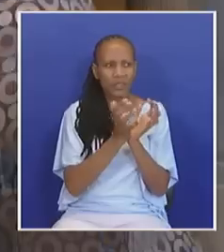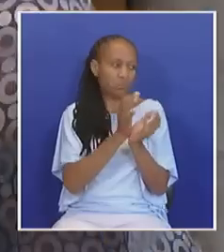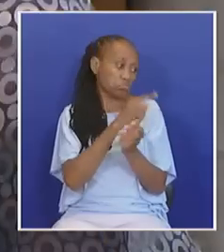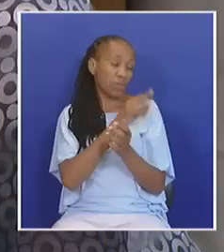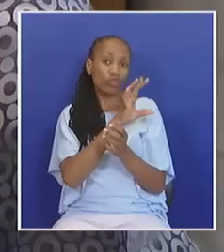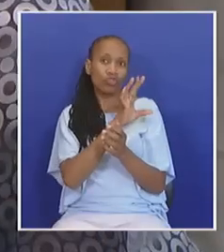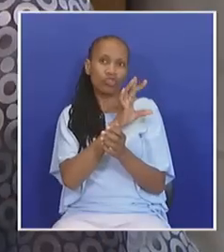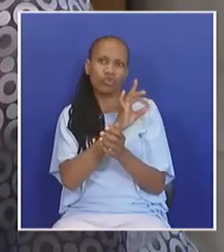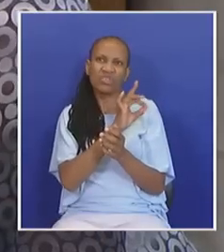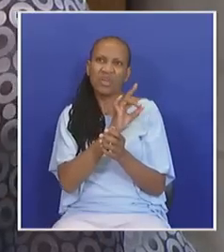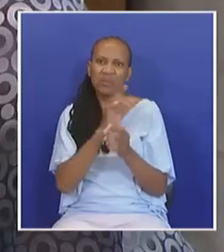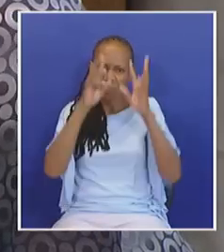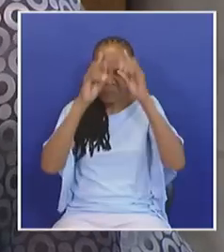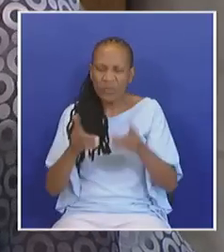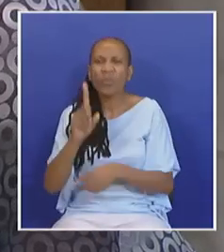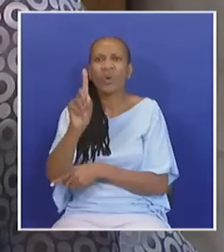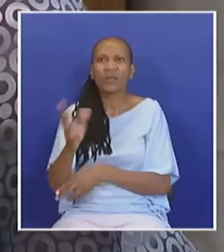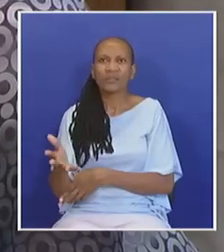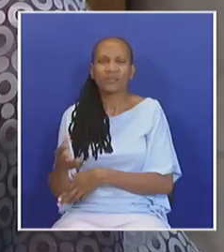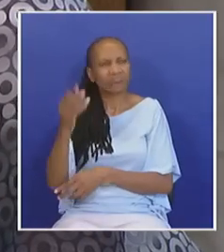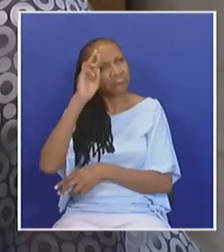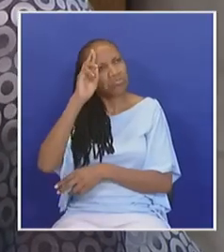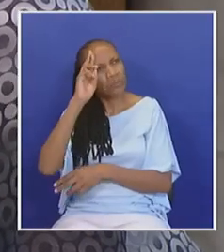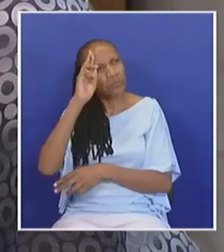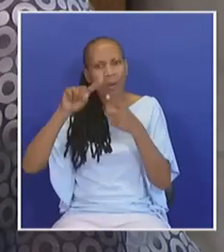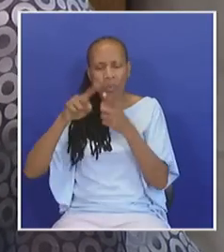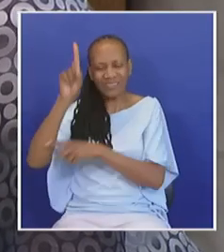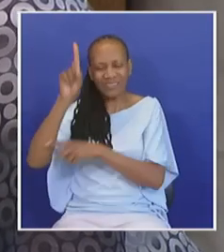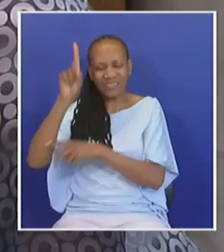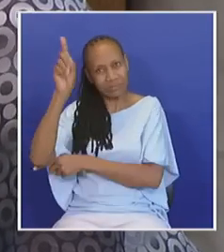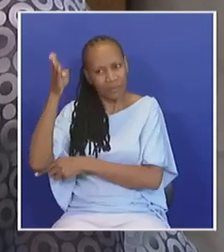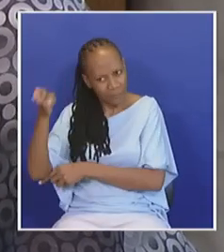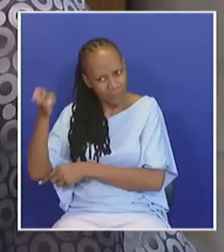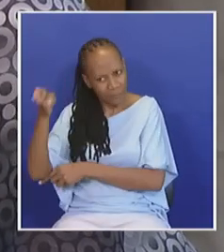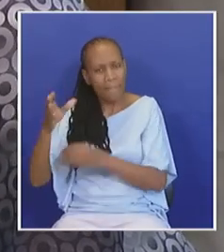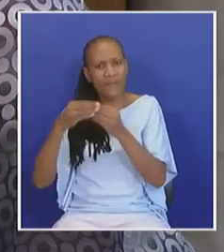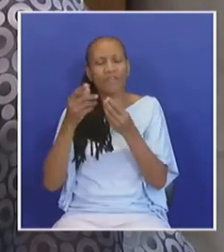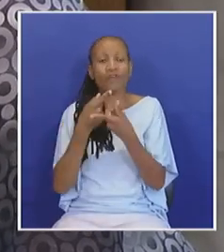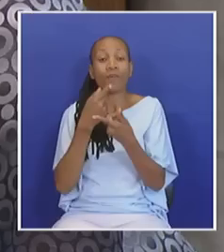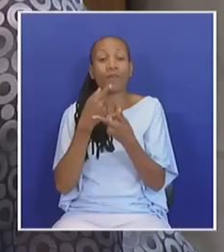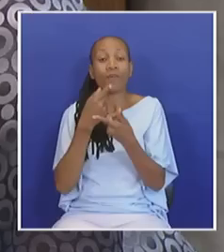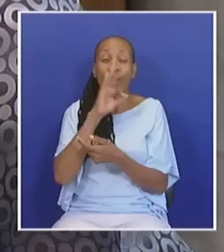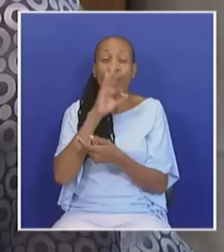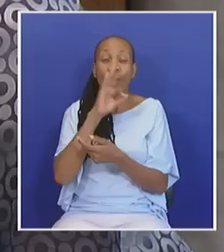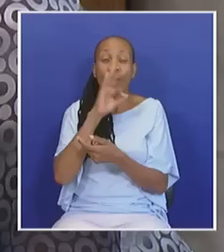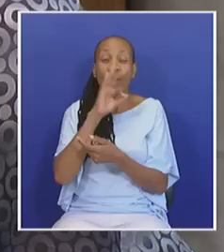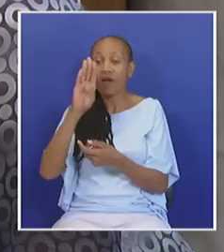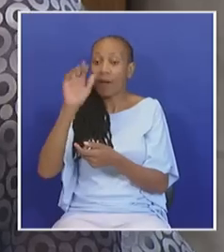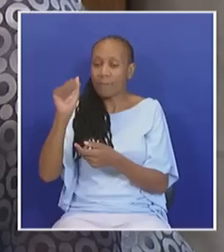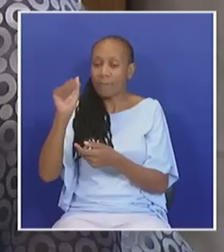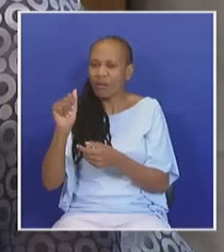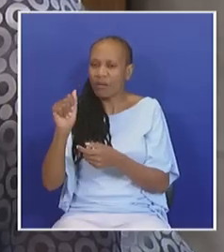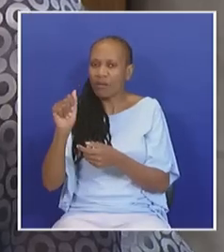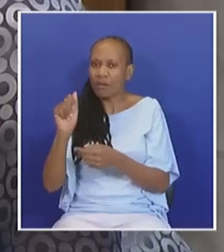why I ask that is there was a point of order done by Honorable Faber on something that Honorable